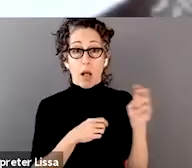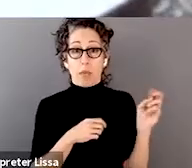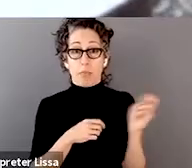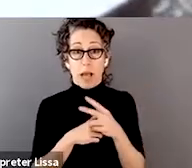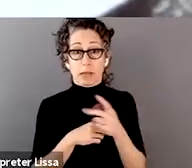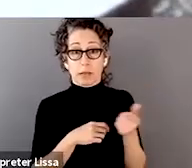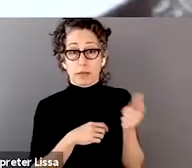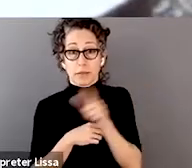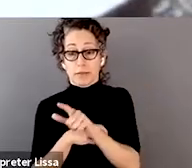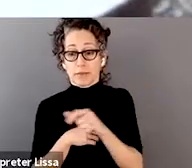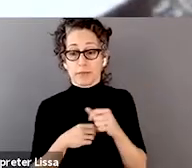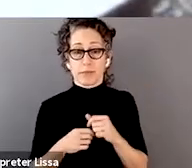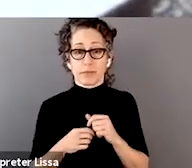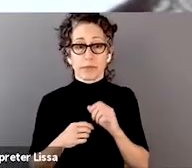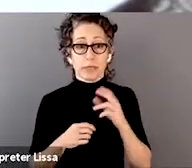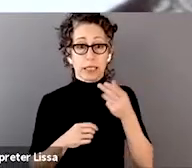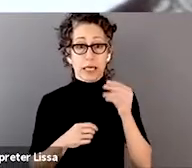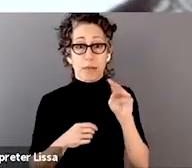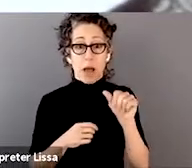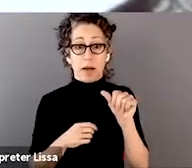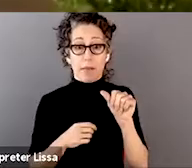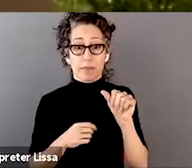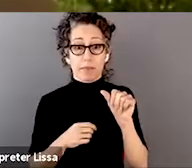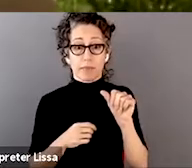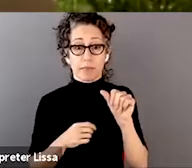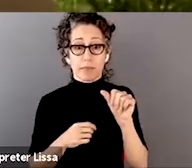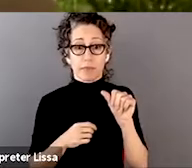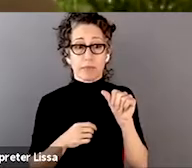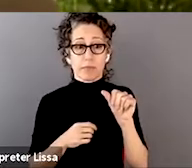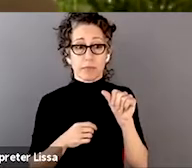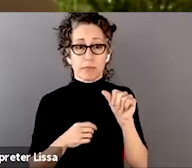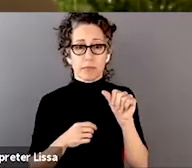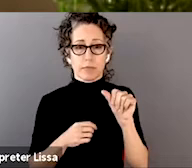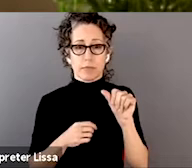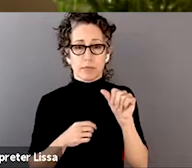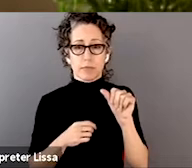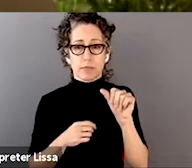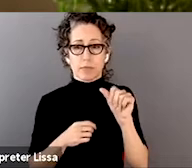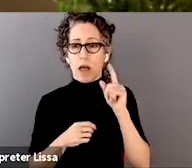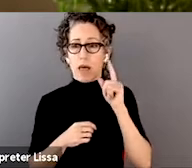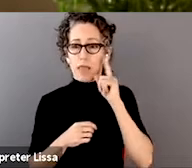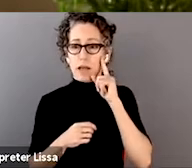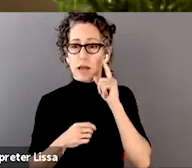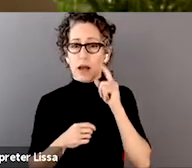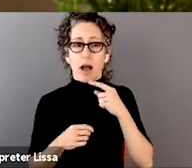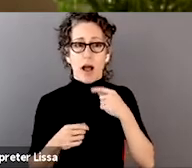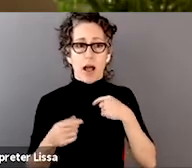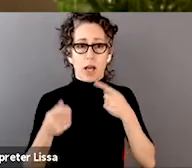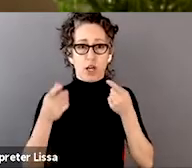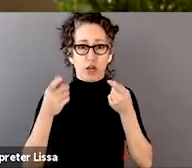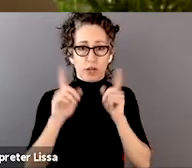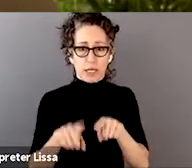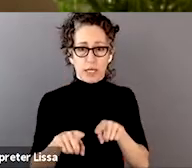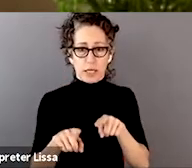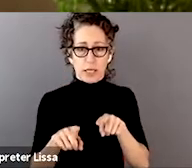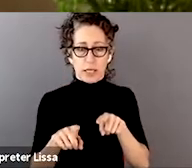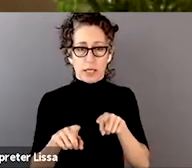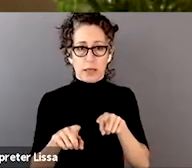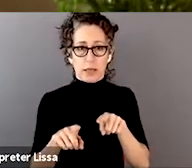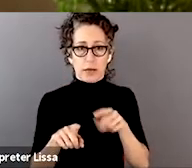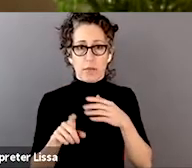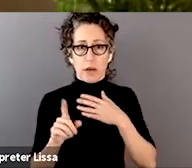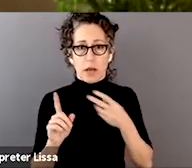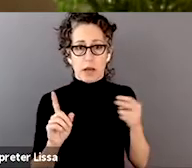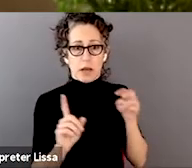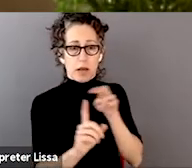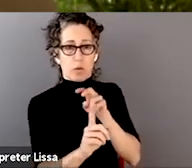Okay, great. How about Hema? Yeah, no, I think I actually agree with. I come from the school that I think we should attack